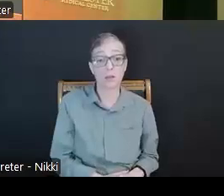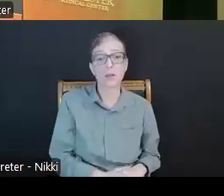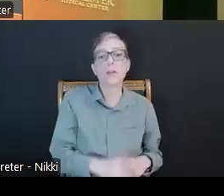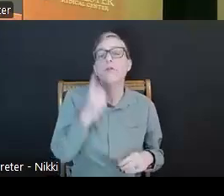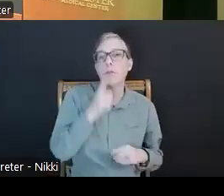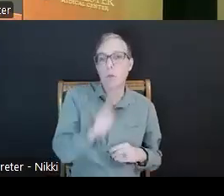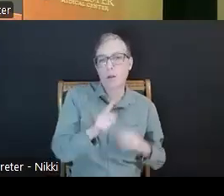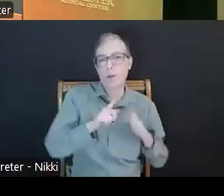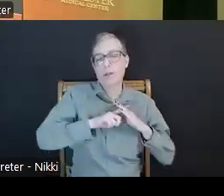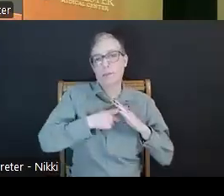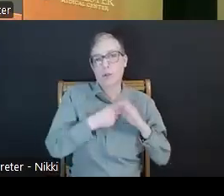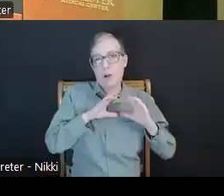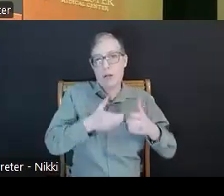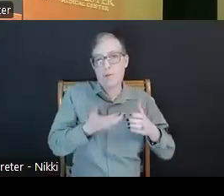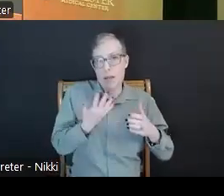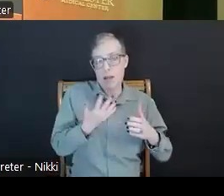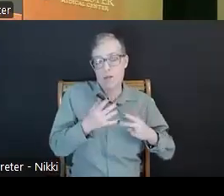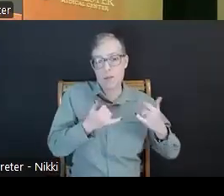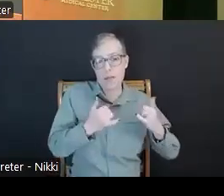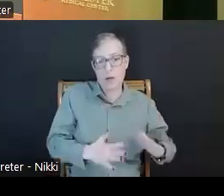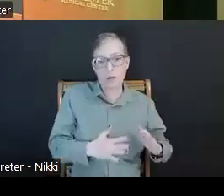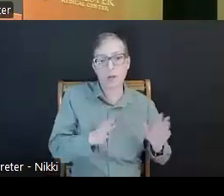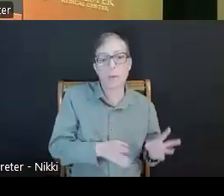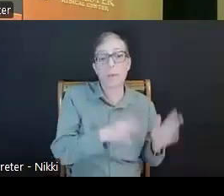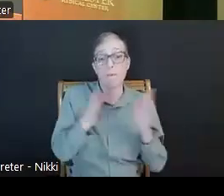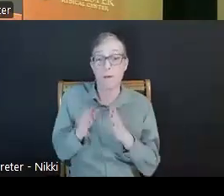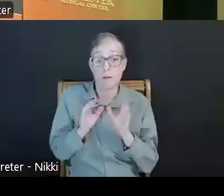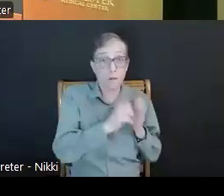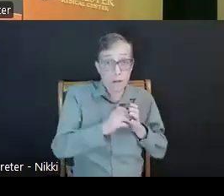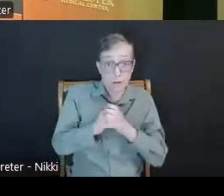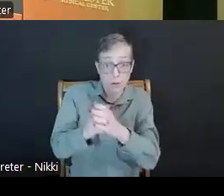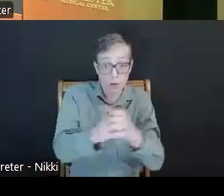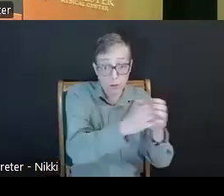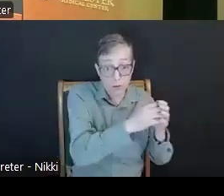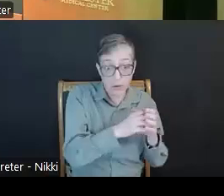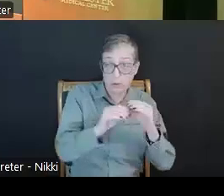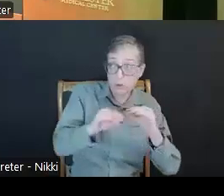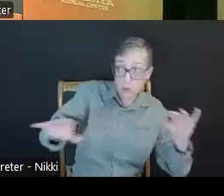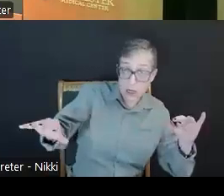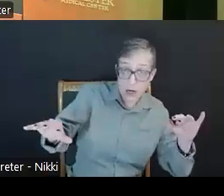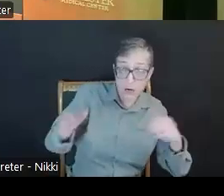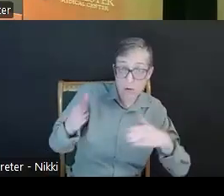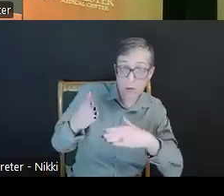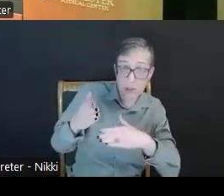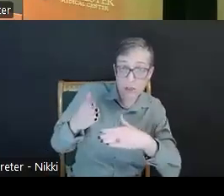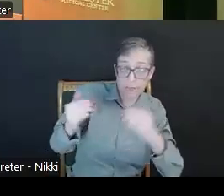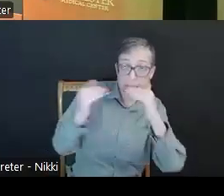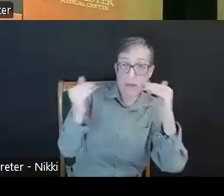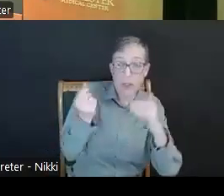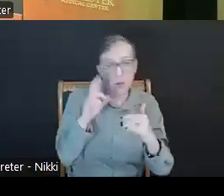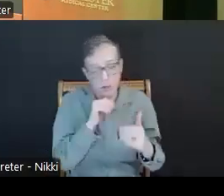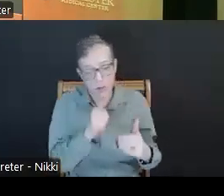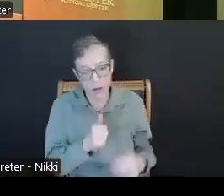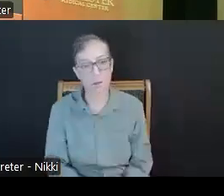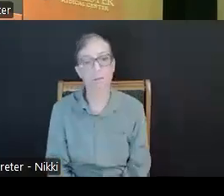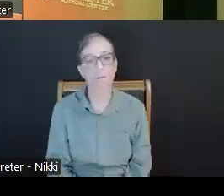court. So are those minutes clustered within a smaller group of people, or is it spread evenly among the team? In the hospital, we